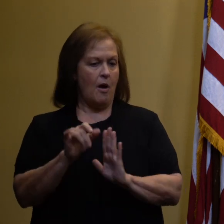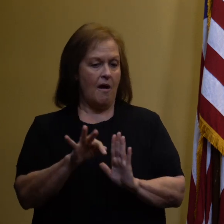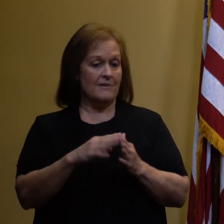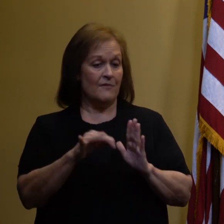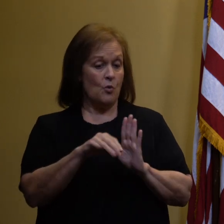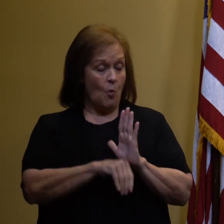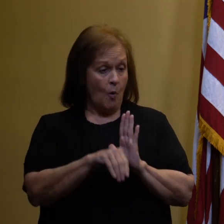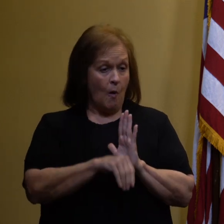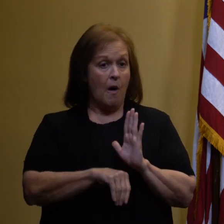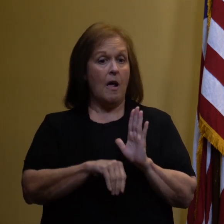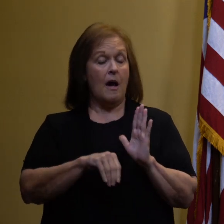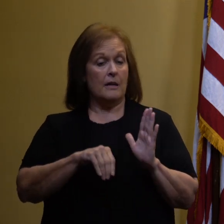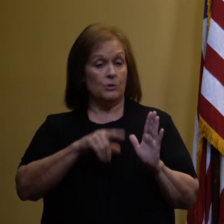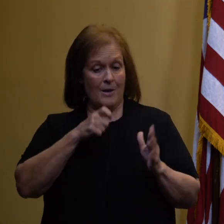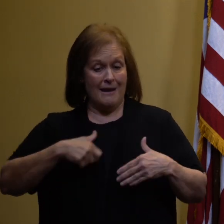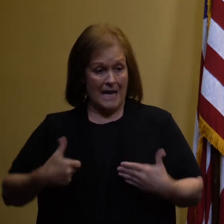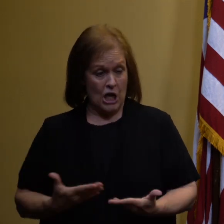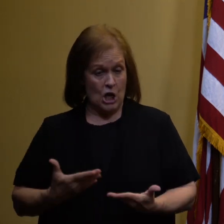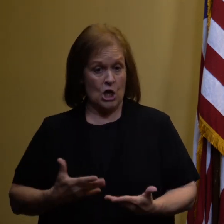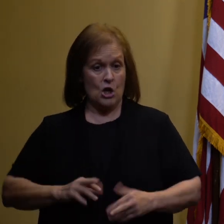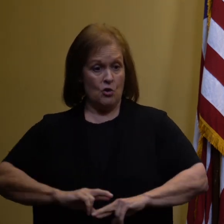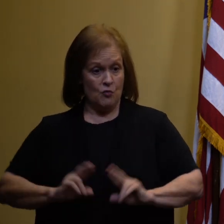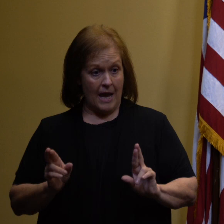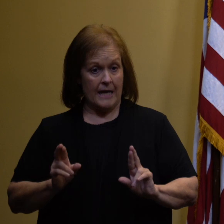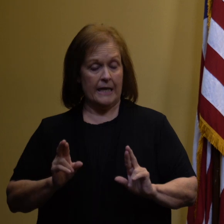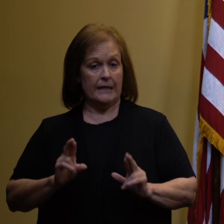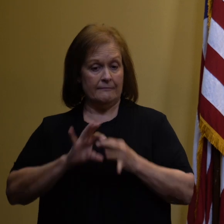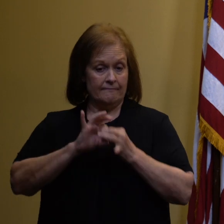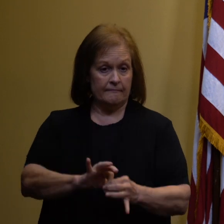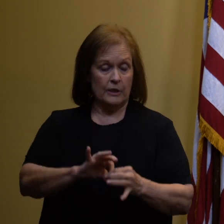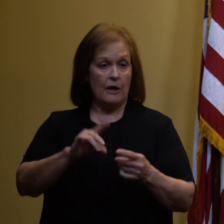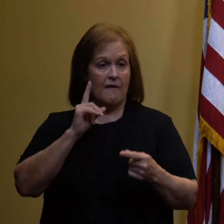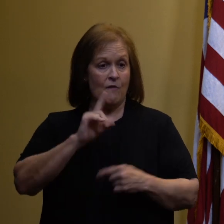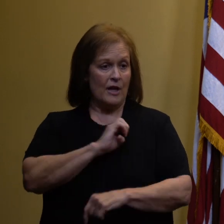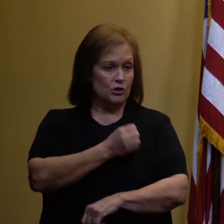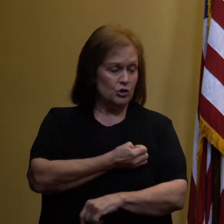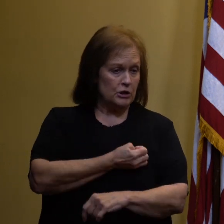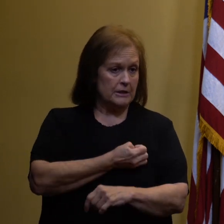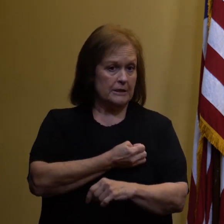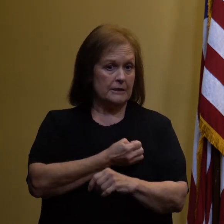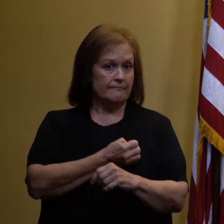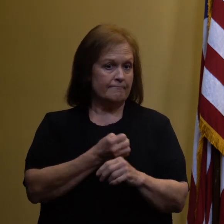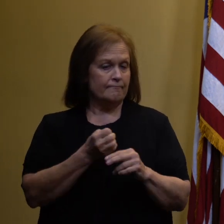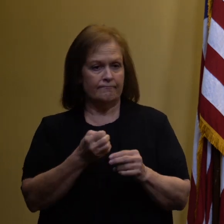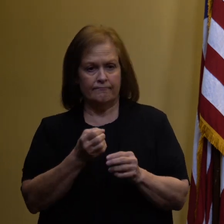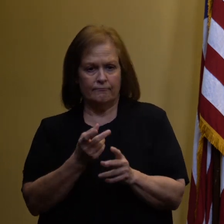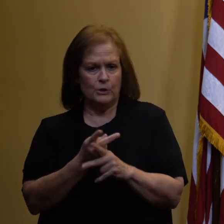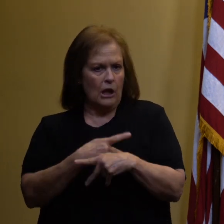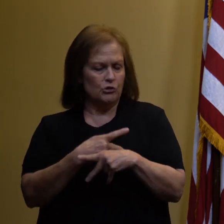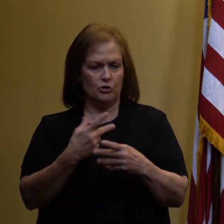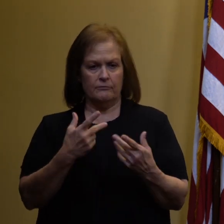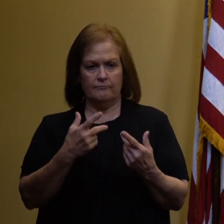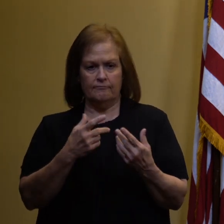is right there on the front line relative to energy storage, energy production, energy